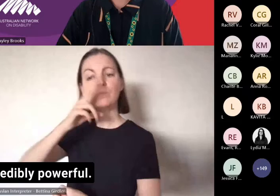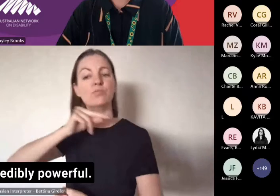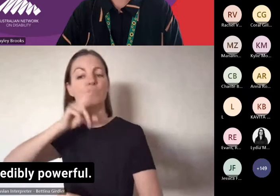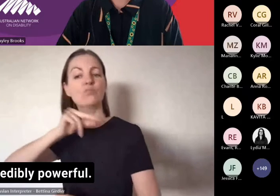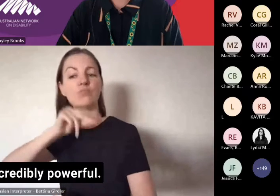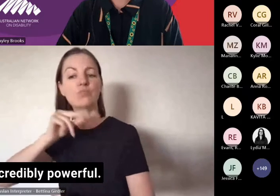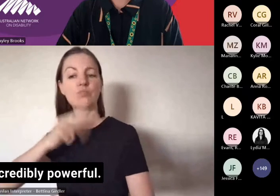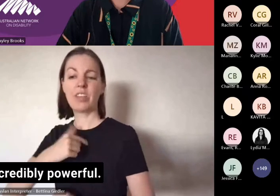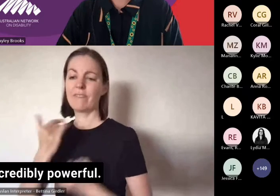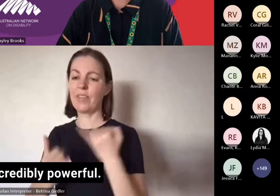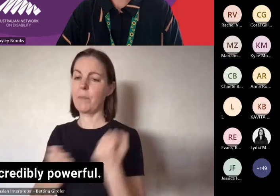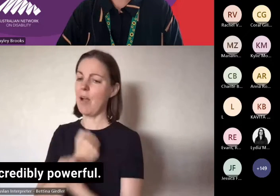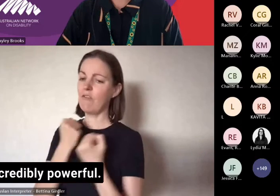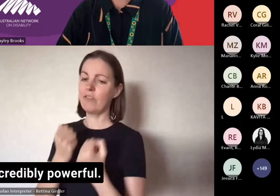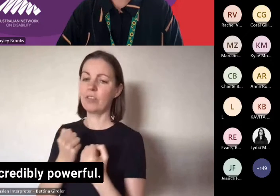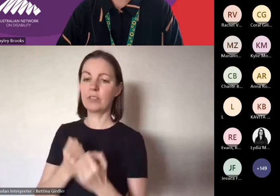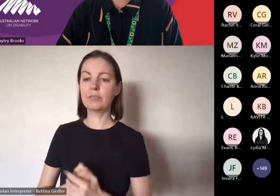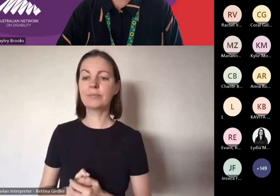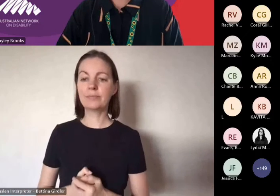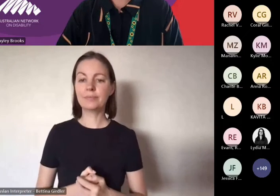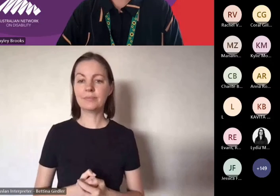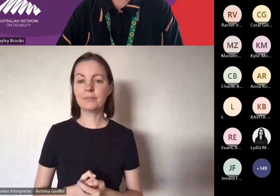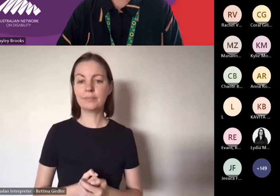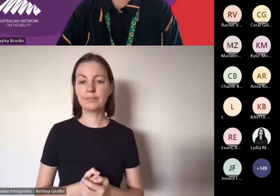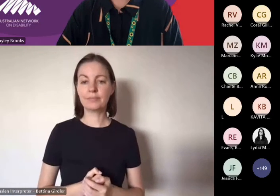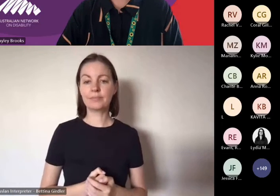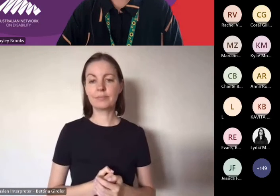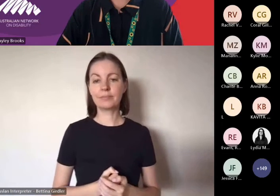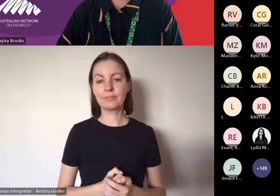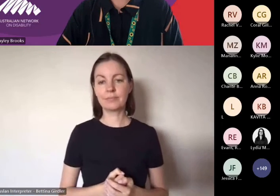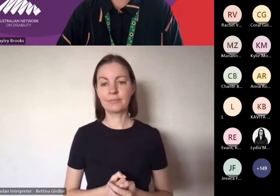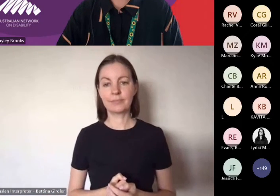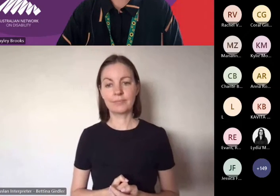incredibly powerful, really incredibly powerful.